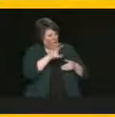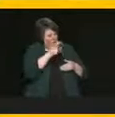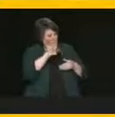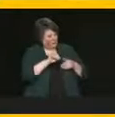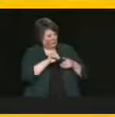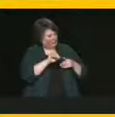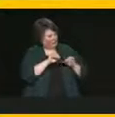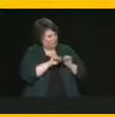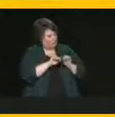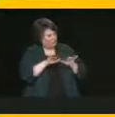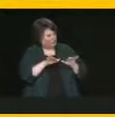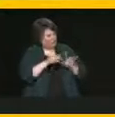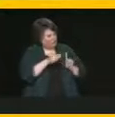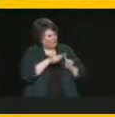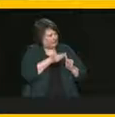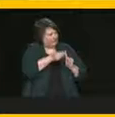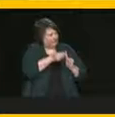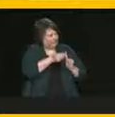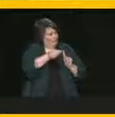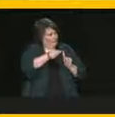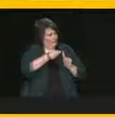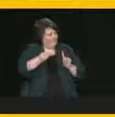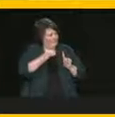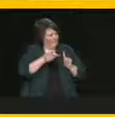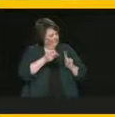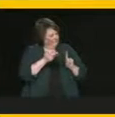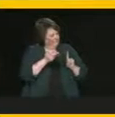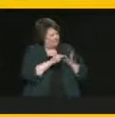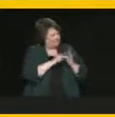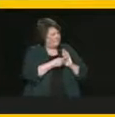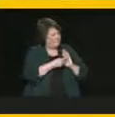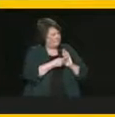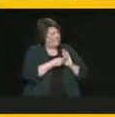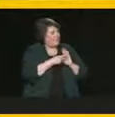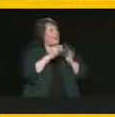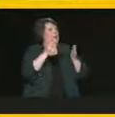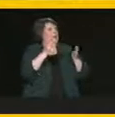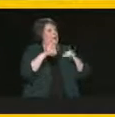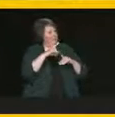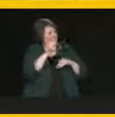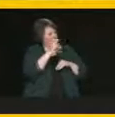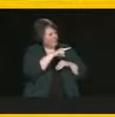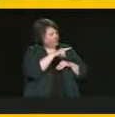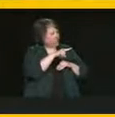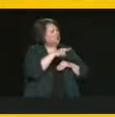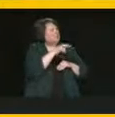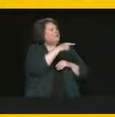2.5% is infected. And my other question is, you said that in the future,